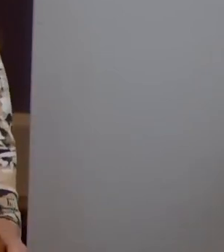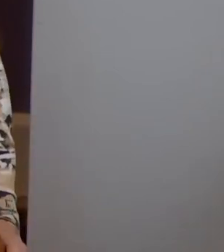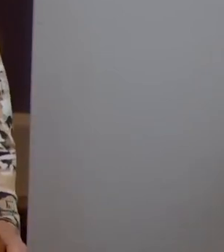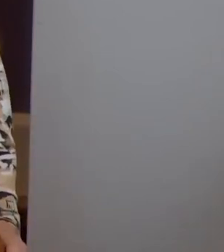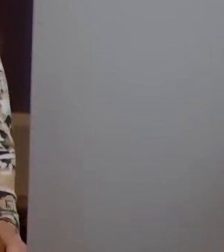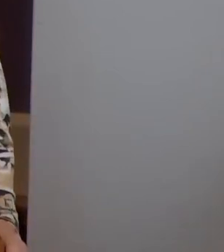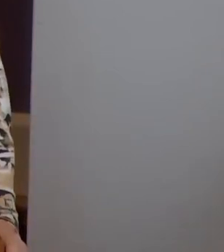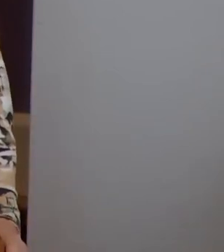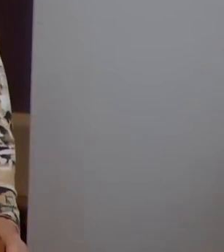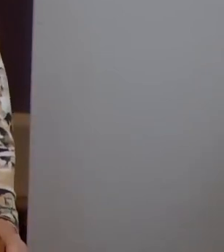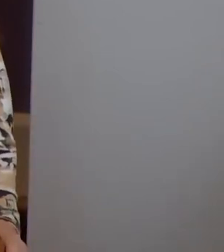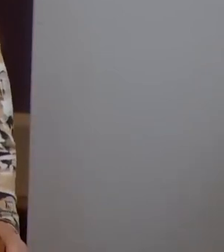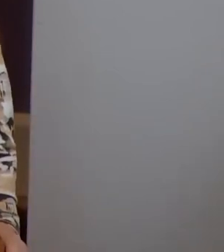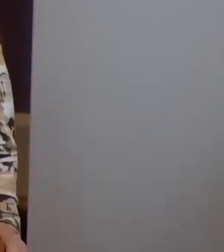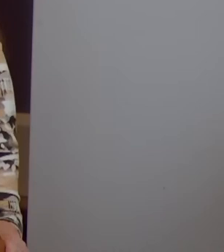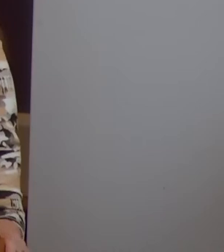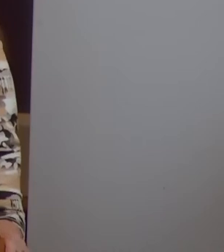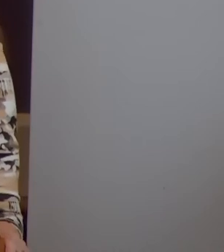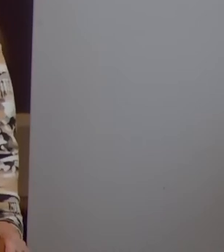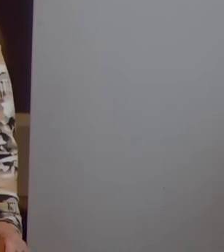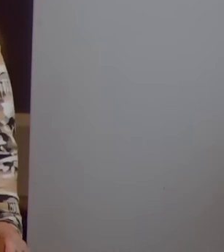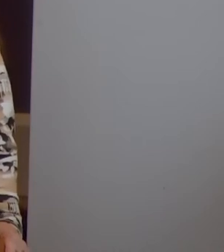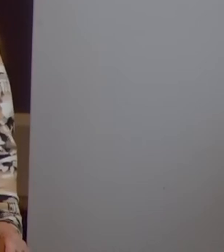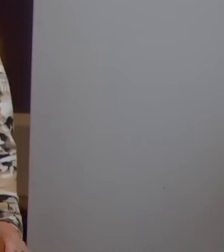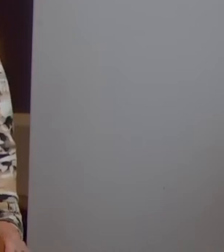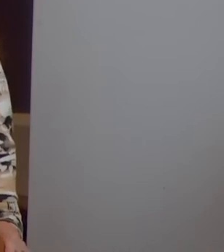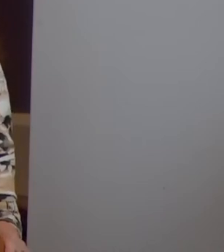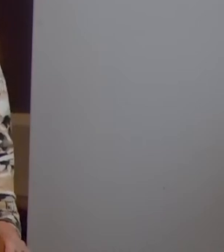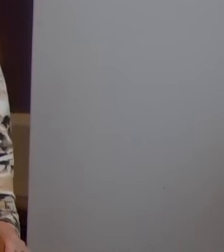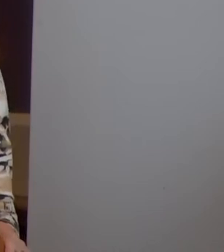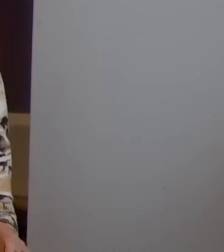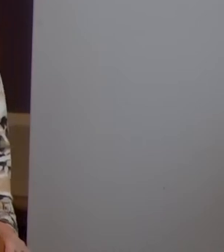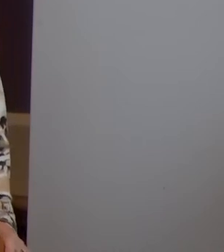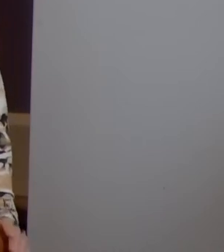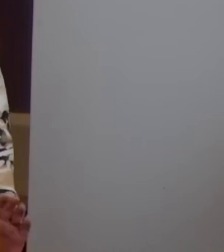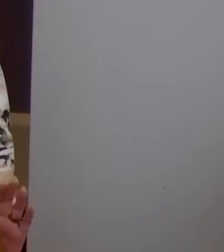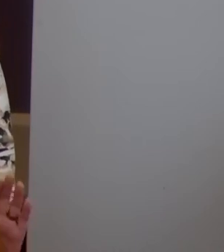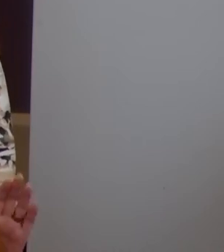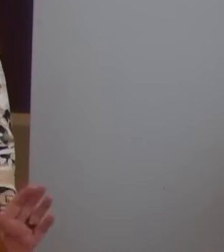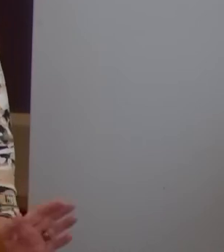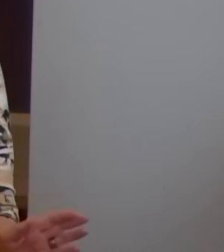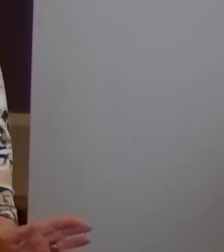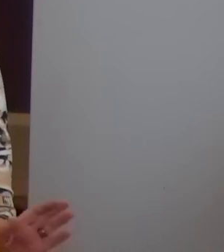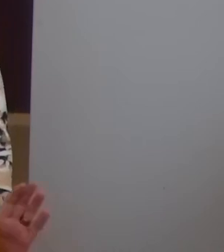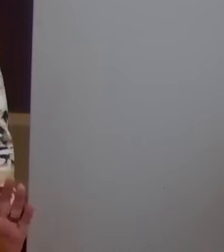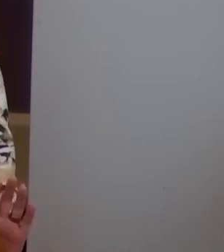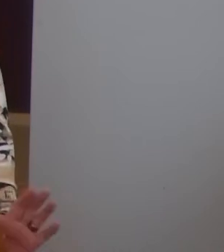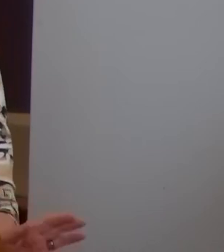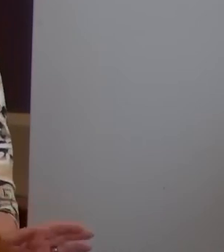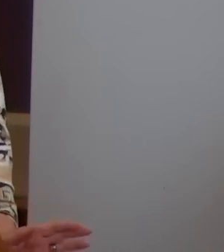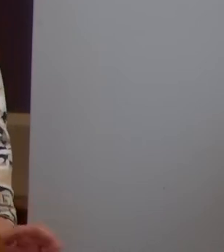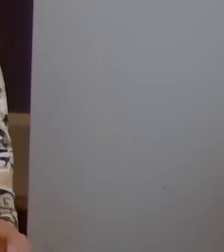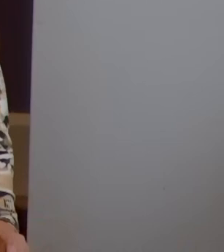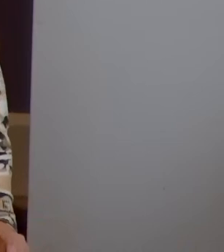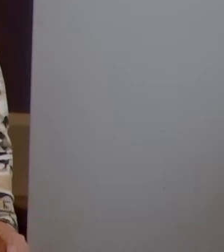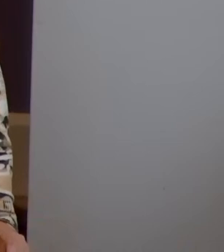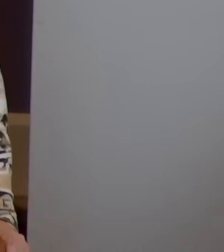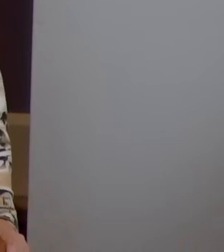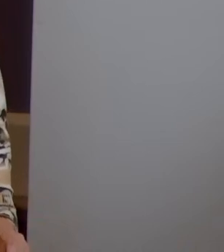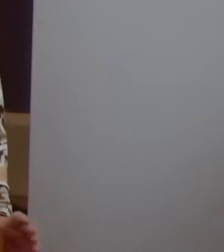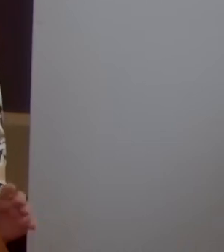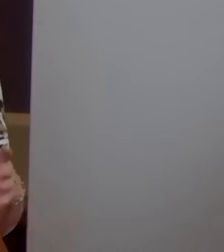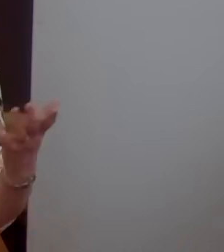us in person or, thanks to our techie guys, joining us via the internet or by telephone. And if you're a visitor or with us for the first